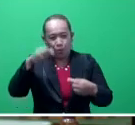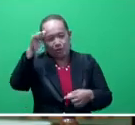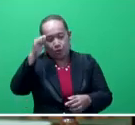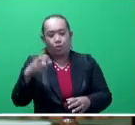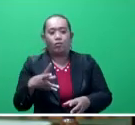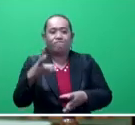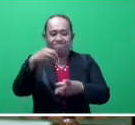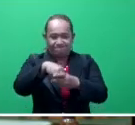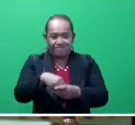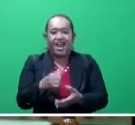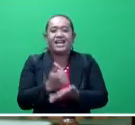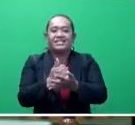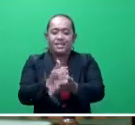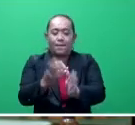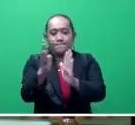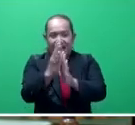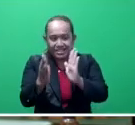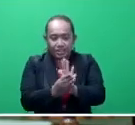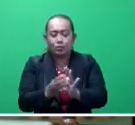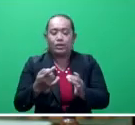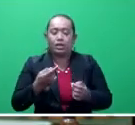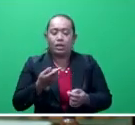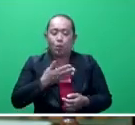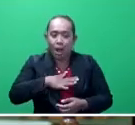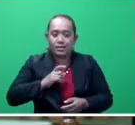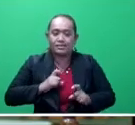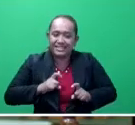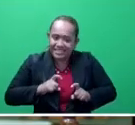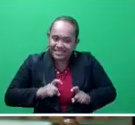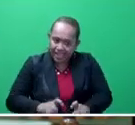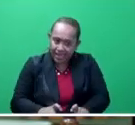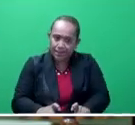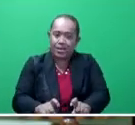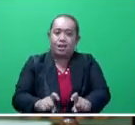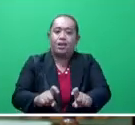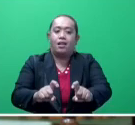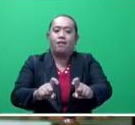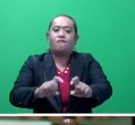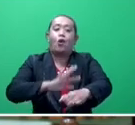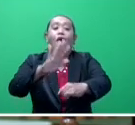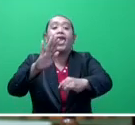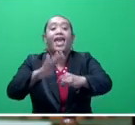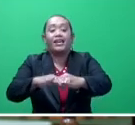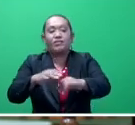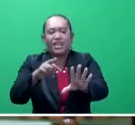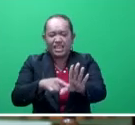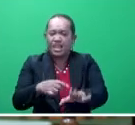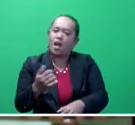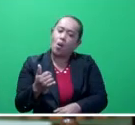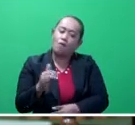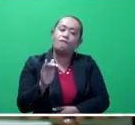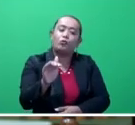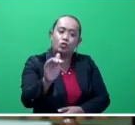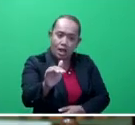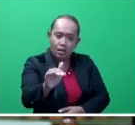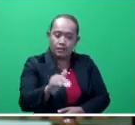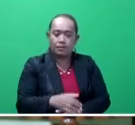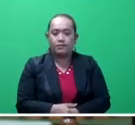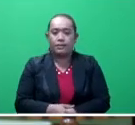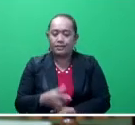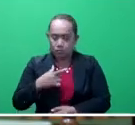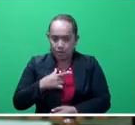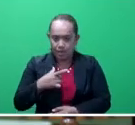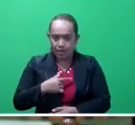carefully and sustainably so it can last us through the end of the year and even beyond. The